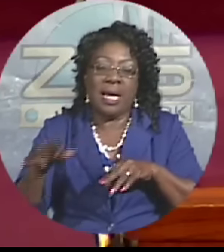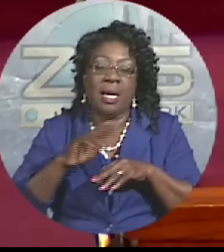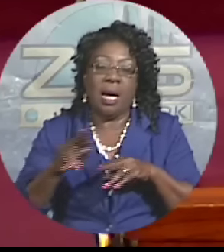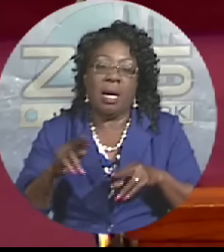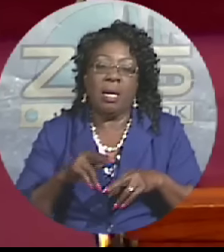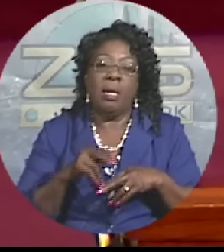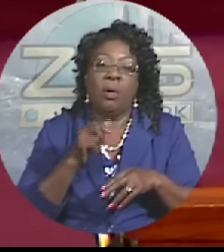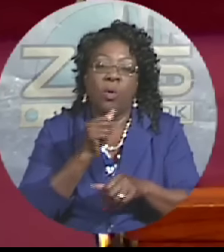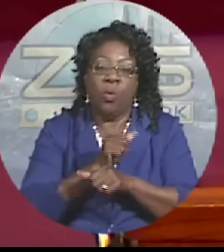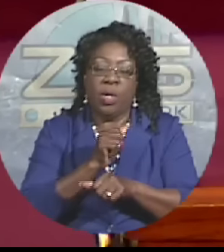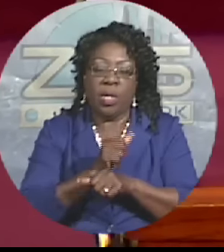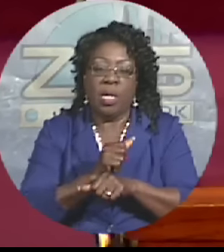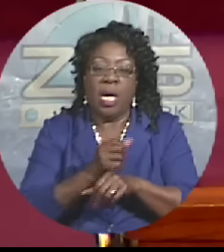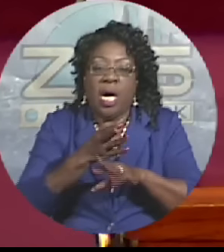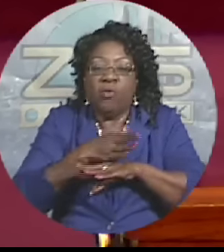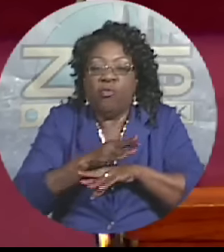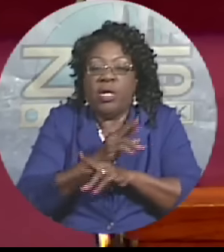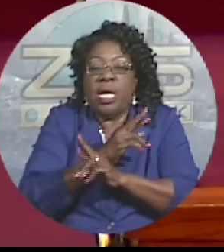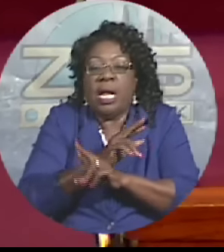or relax ministry.